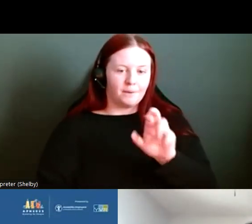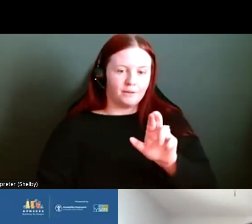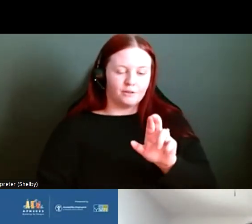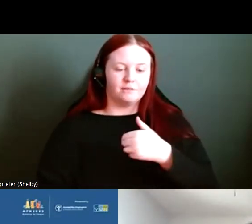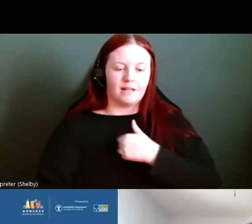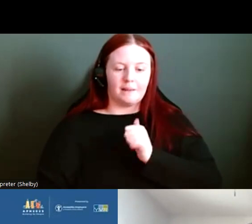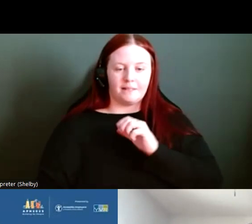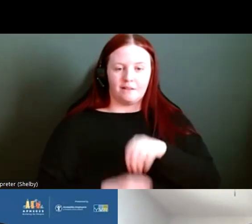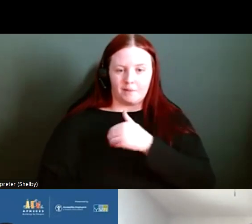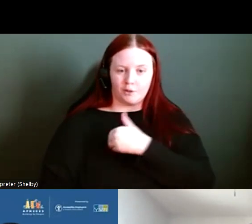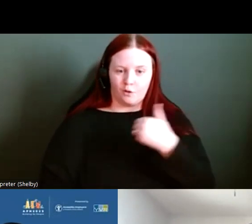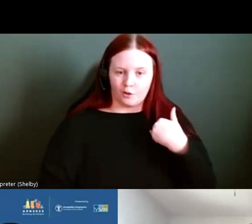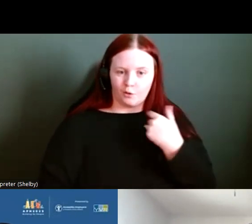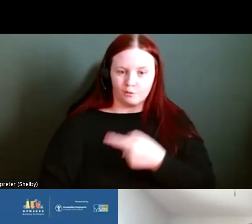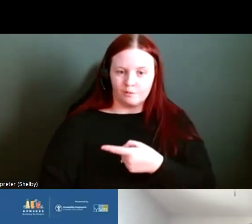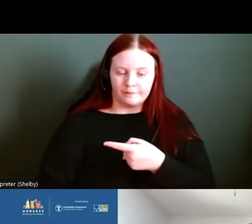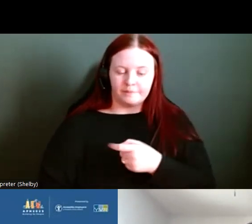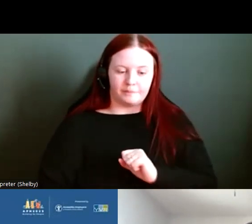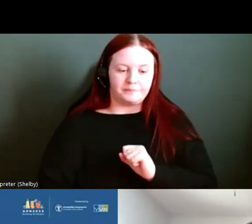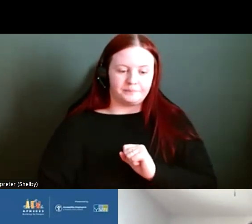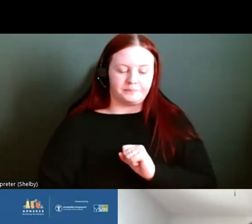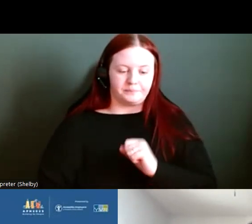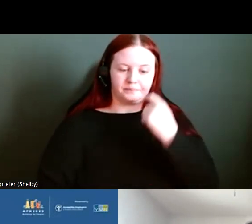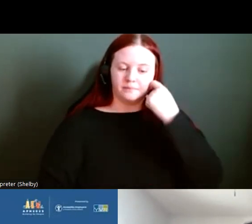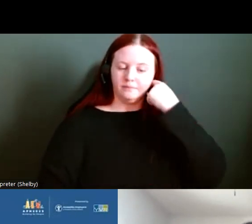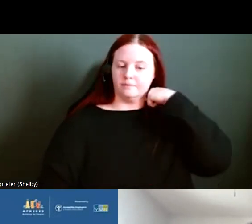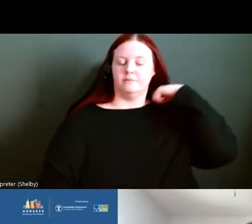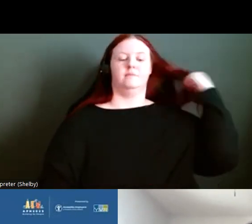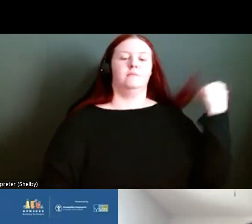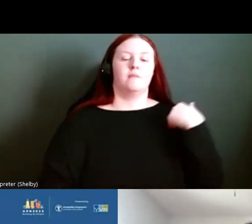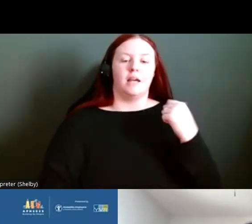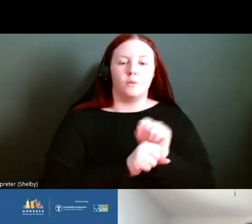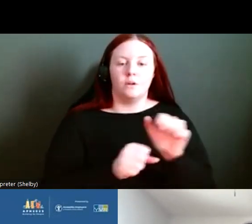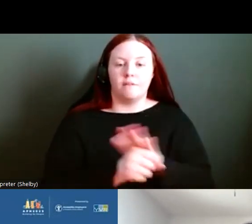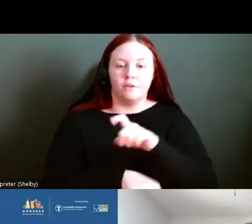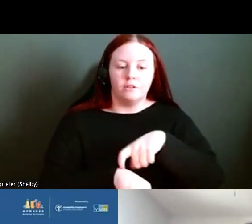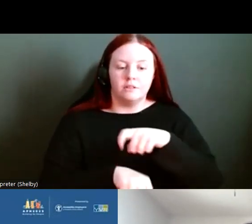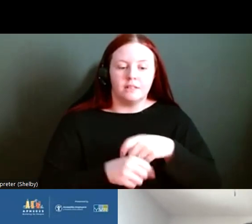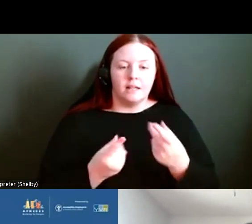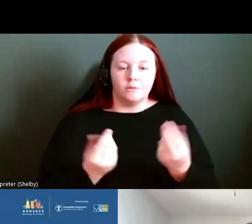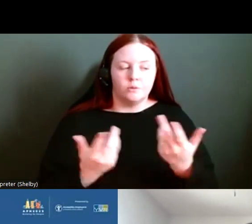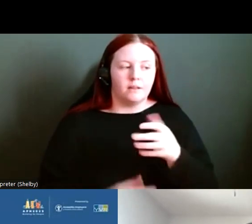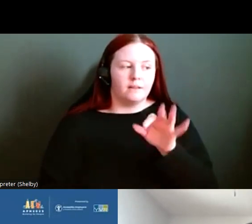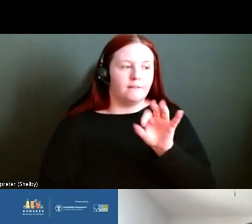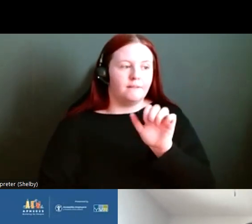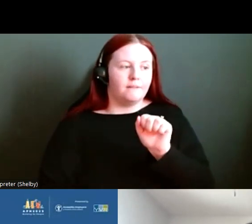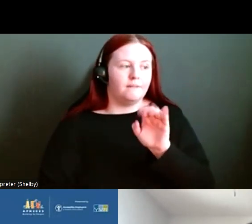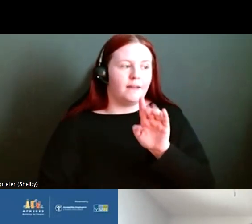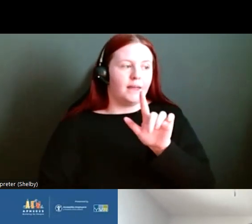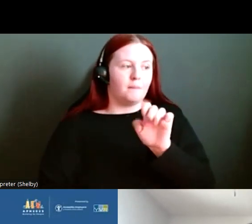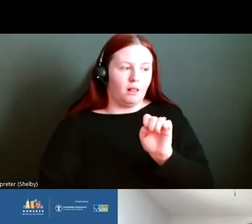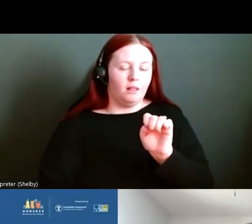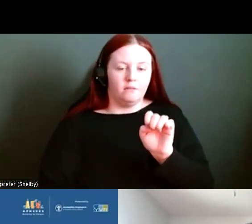out of Toronto, and I, for full-time work, work at Fable, have for the last